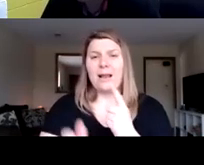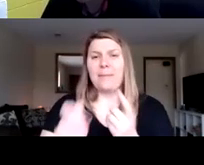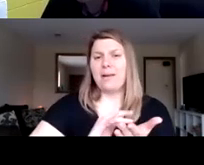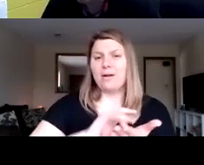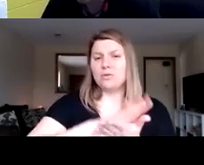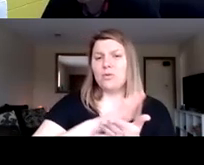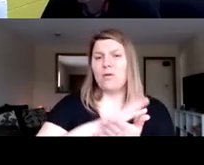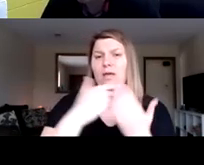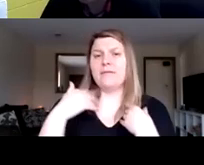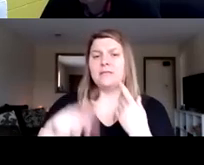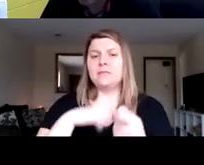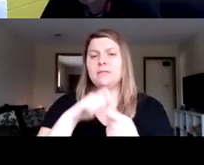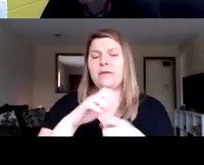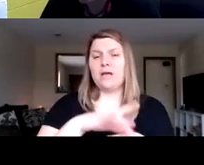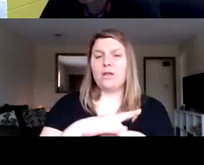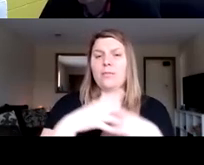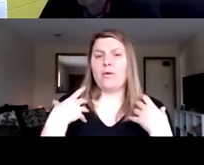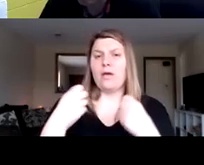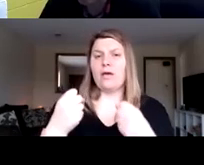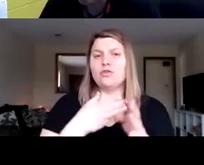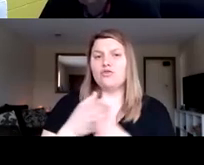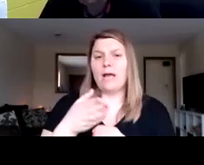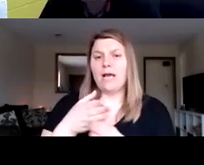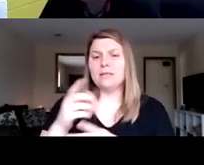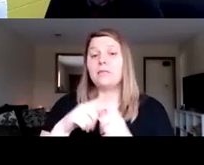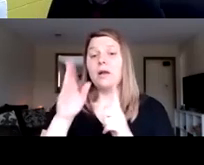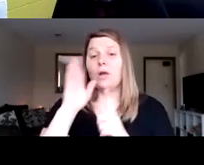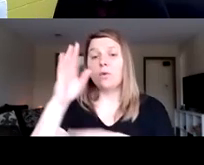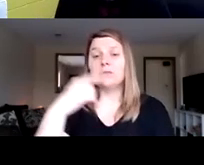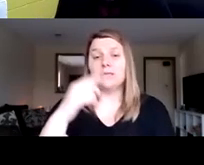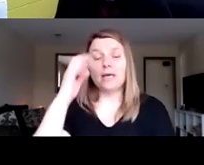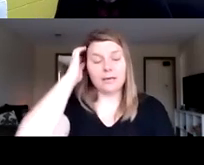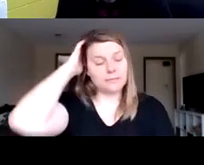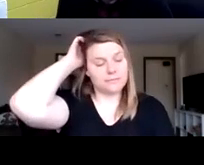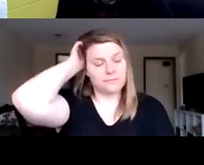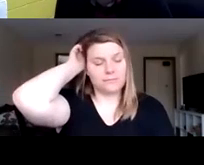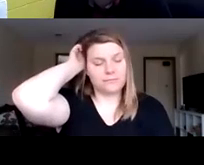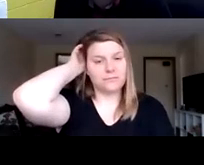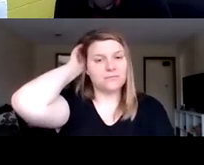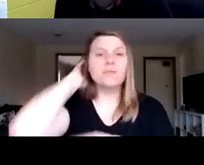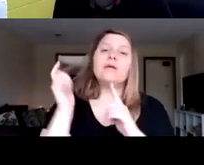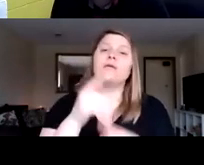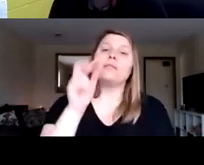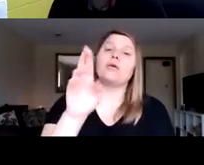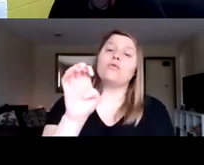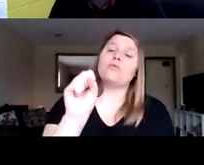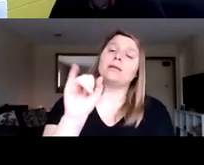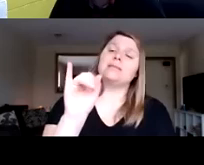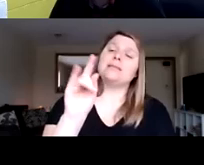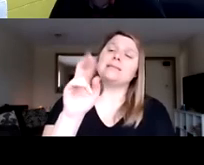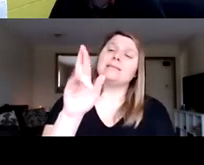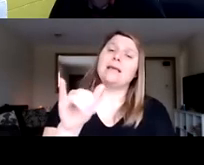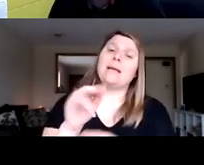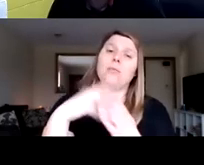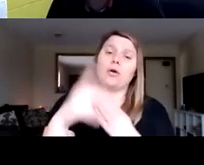have dedicated global health tracks, but I will say across the residency programs, there are